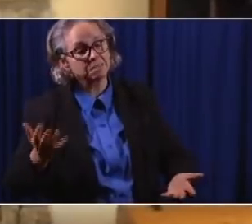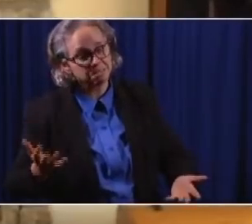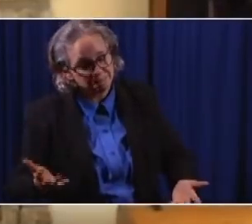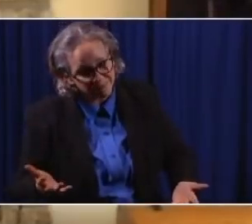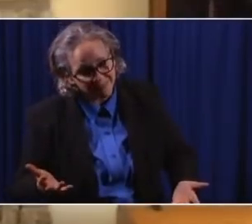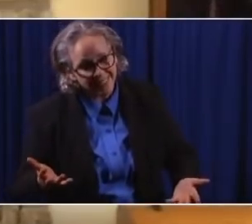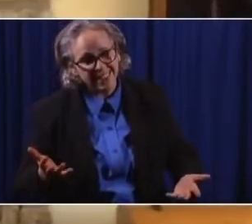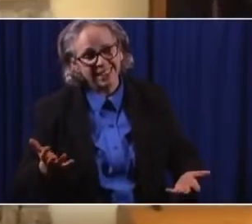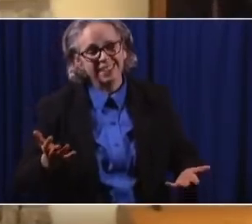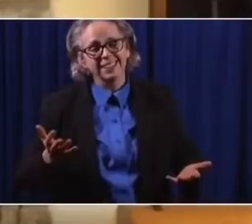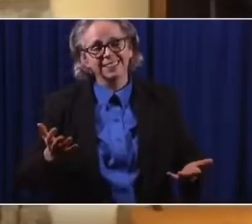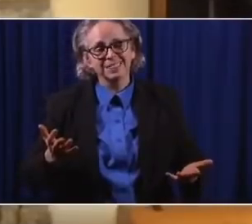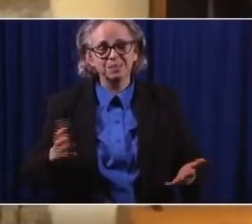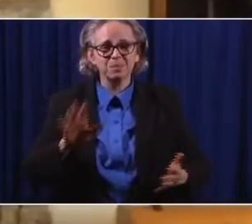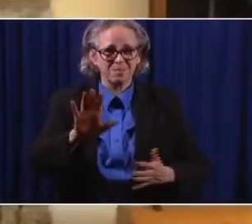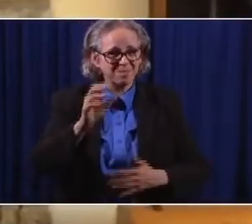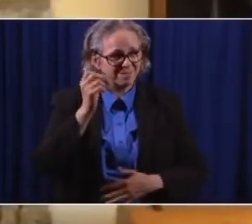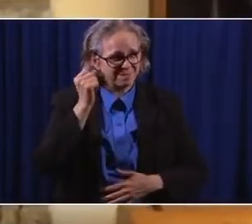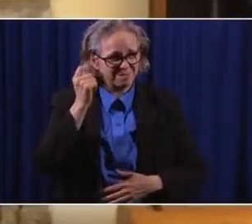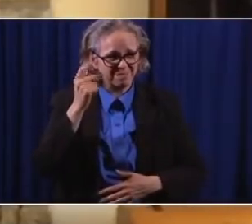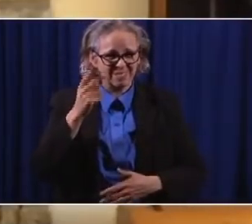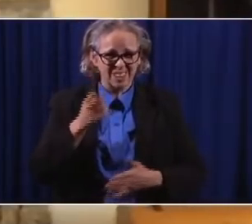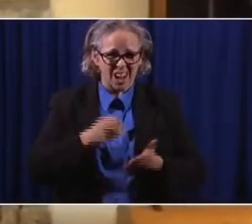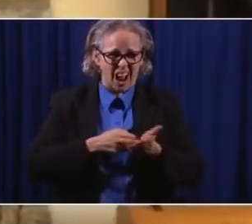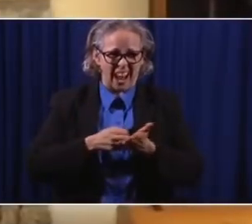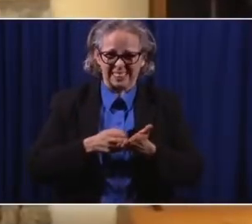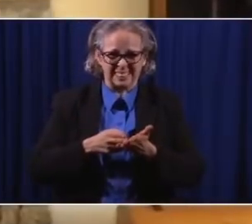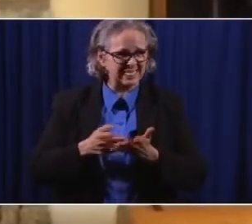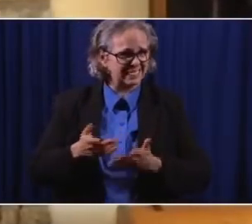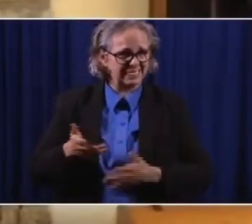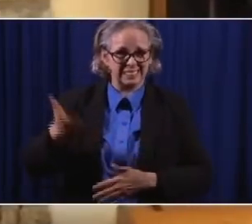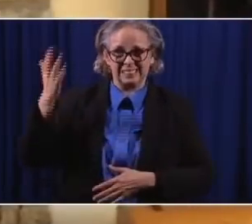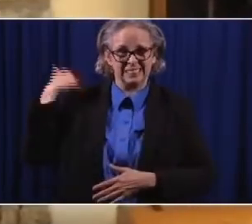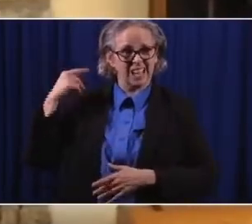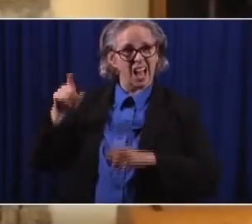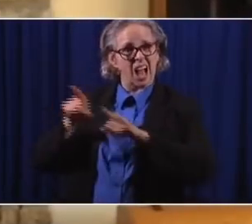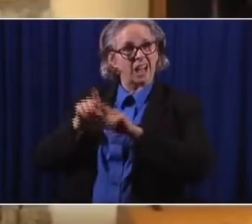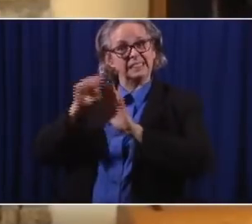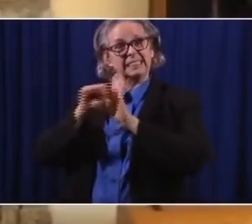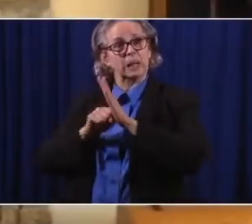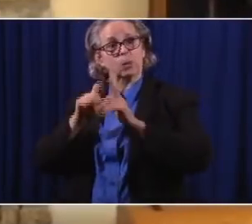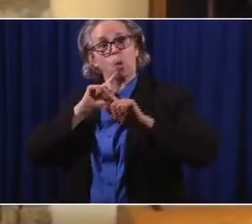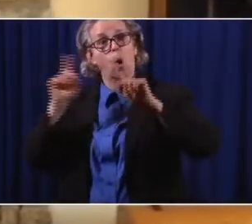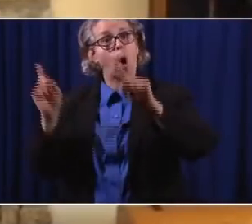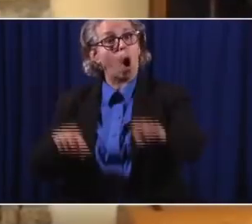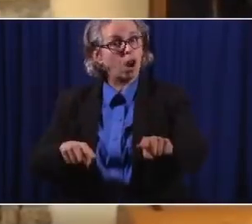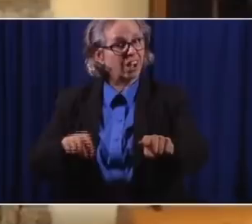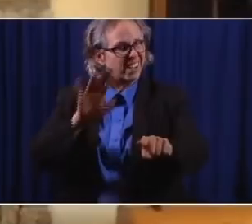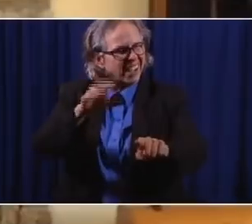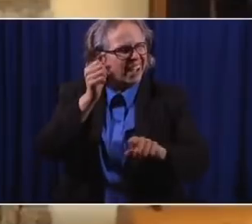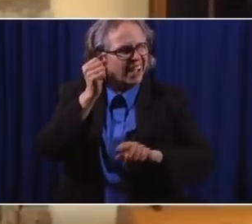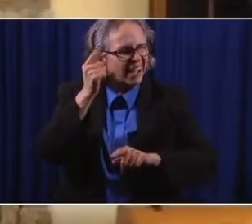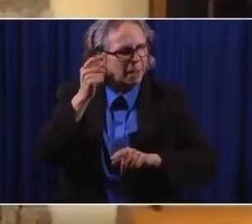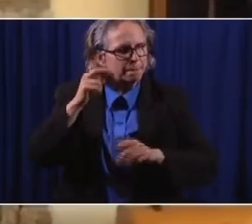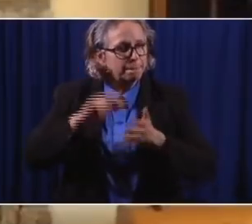we put this mask order out, we did not ask sheriffs or police departments to issue tickets, but many of them,